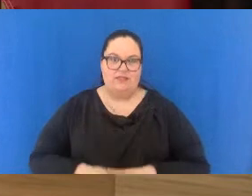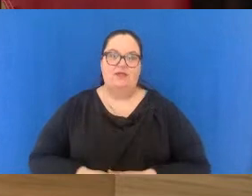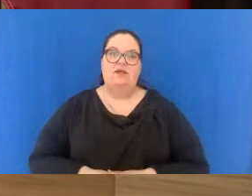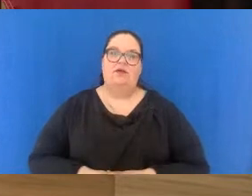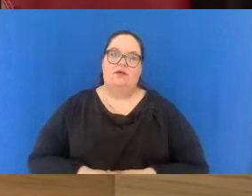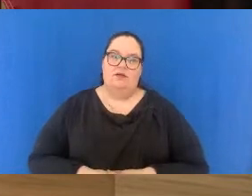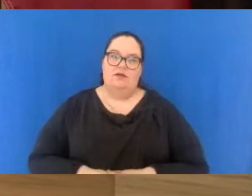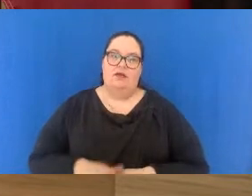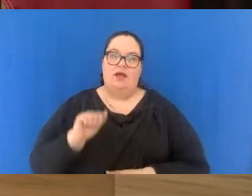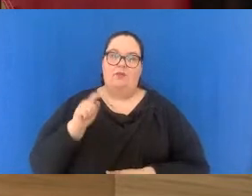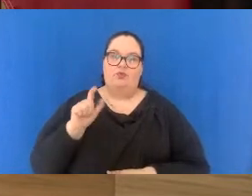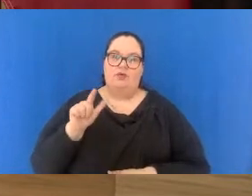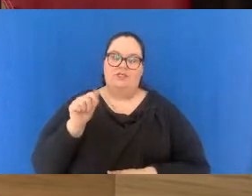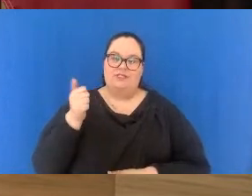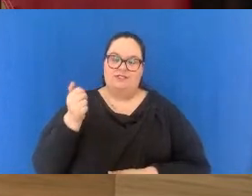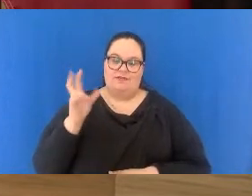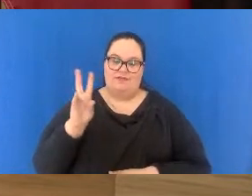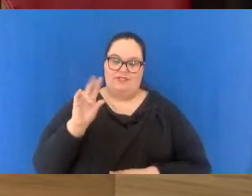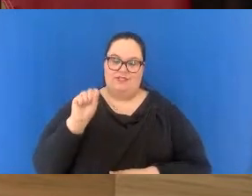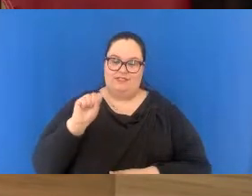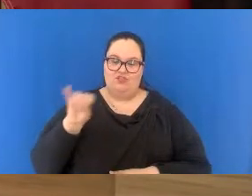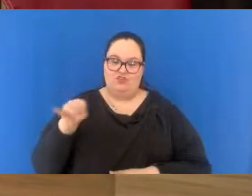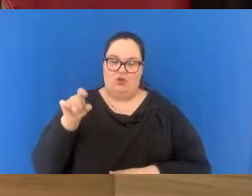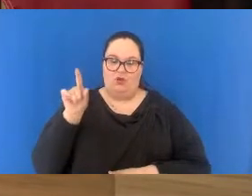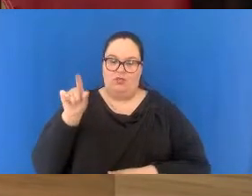April 17th at Saint-Jacques is,